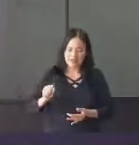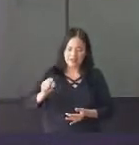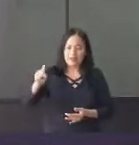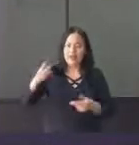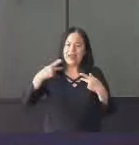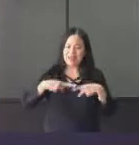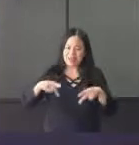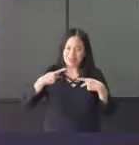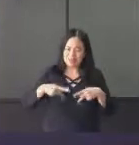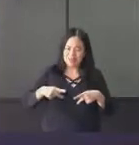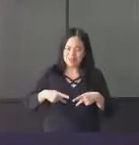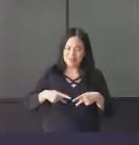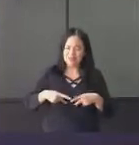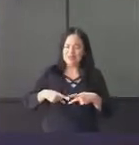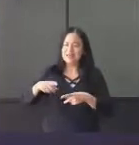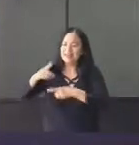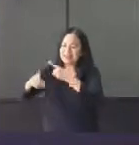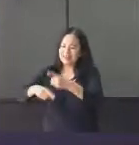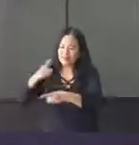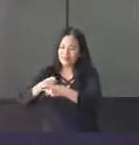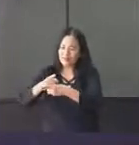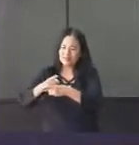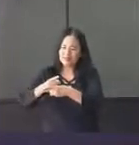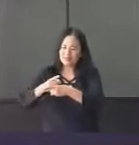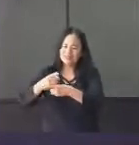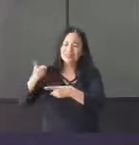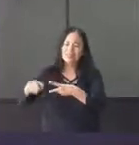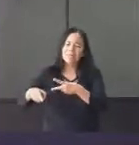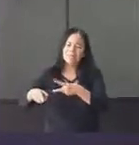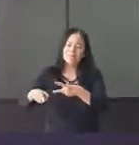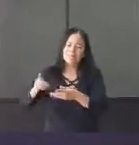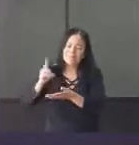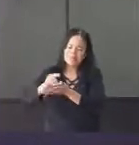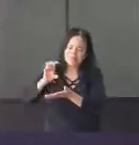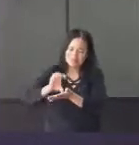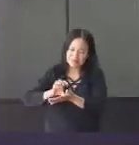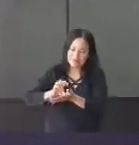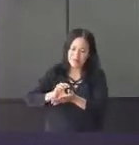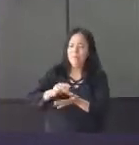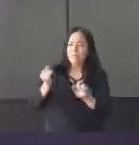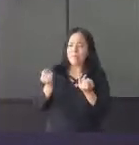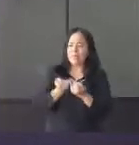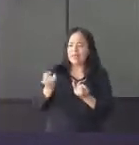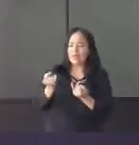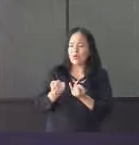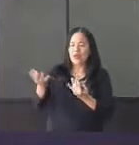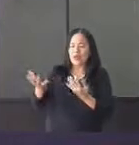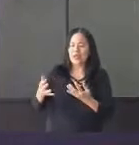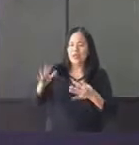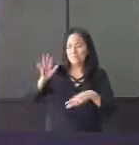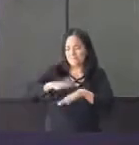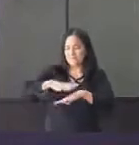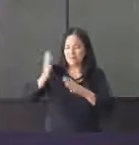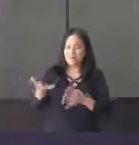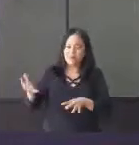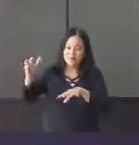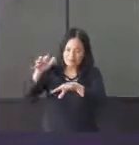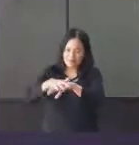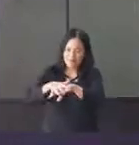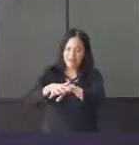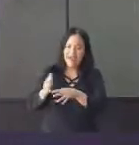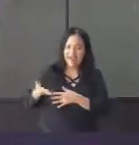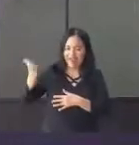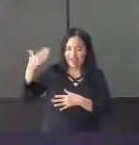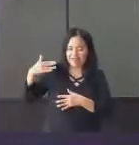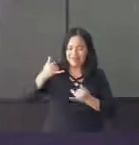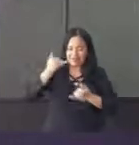Development, focused on performing the plans of the city so that LA is more sustainable, inclusive, resilient, and innovative